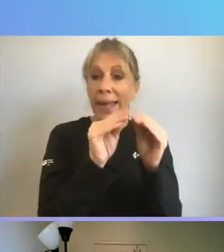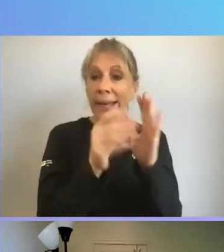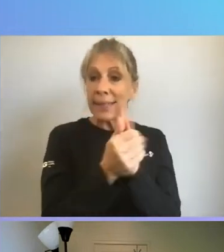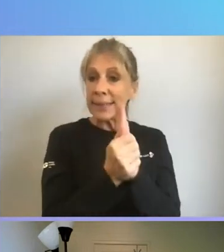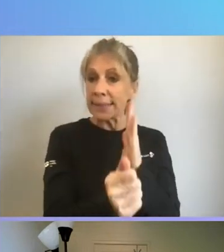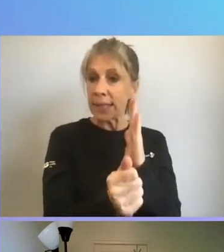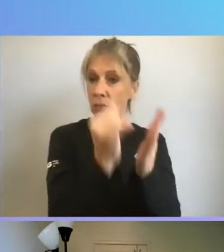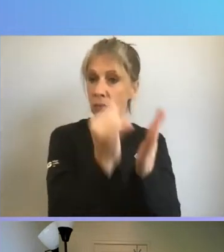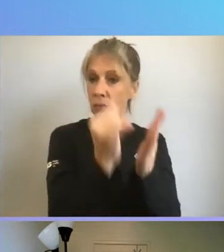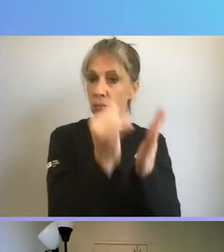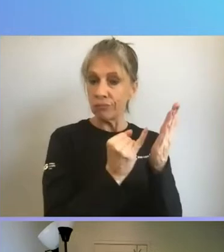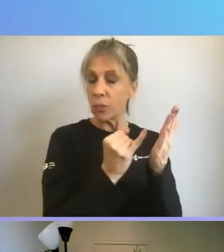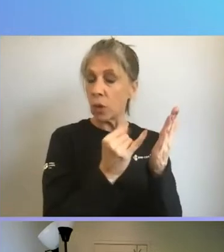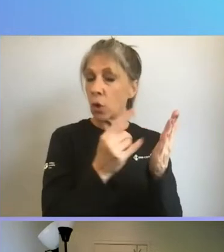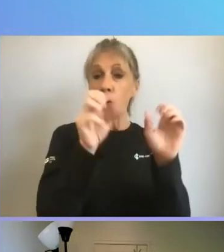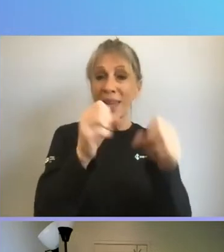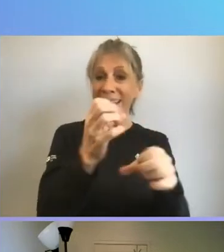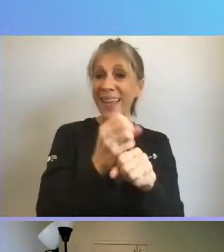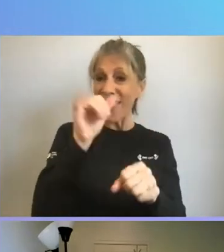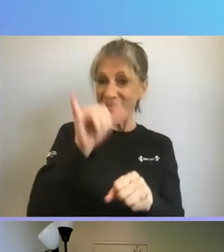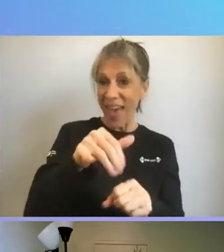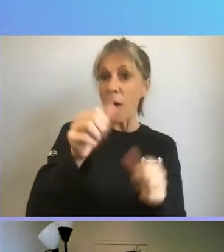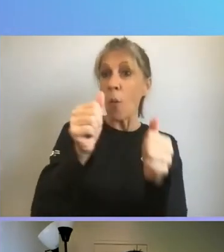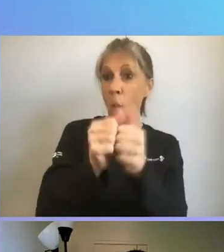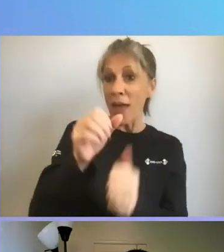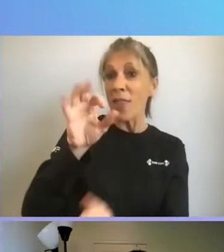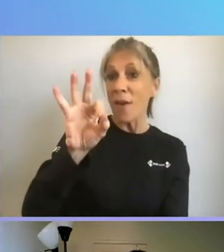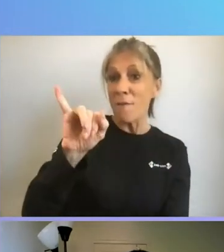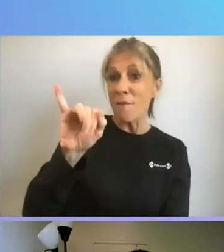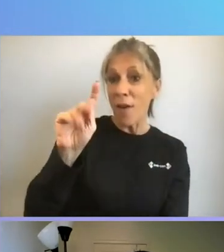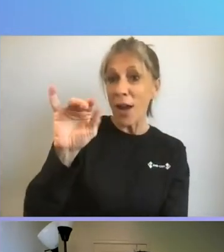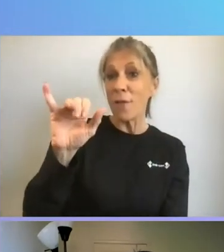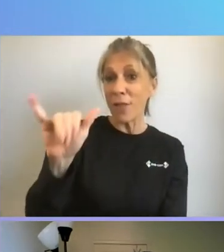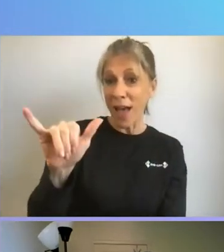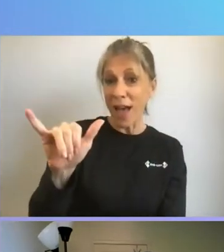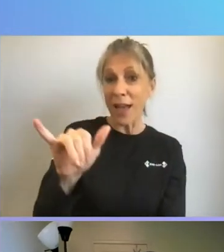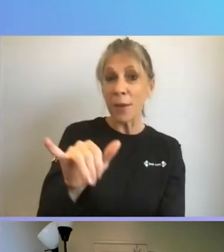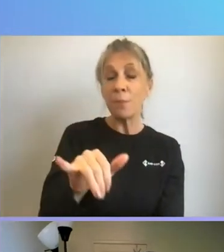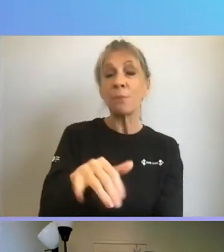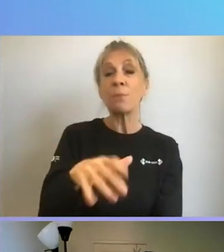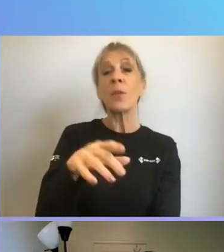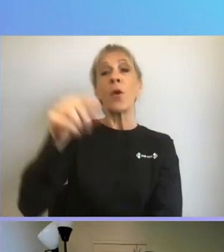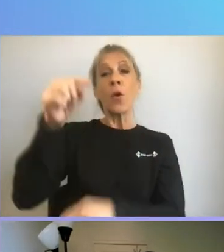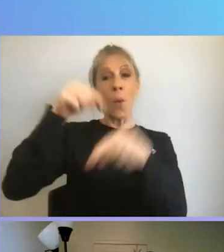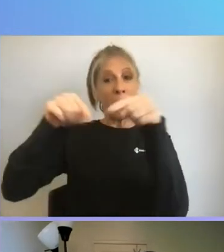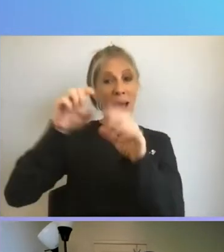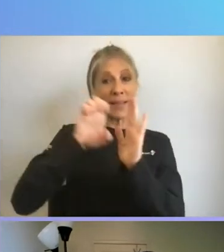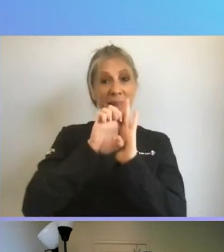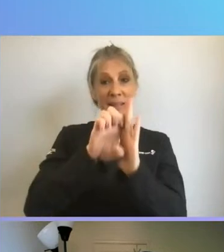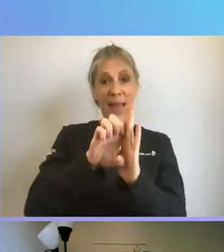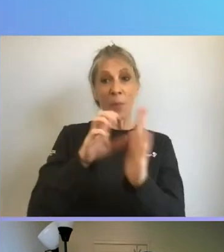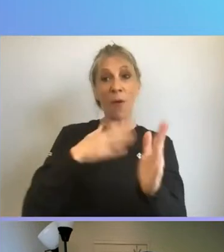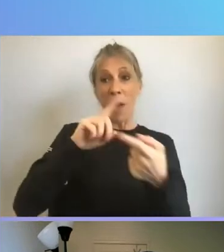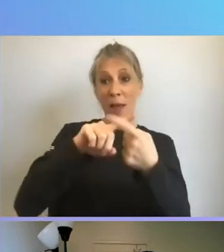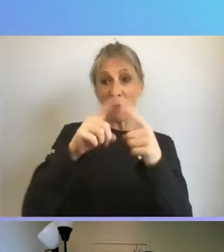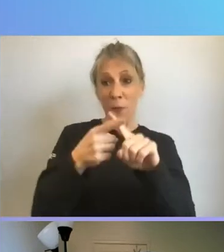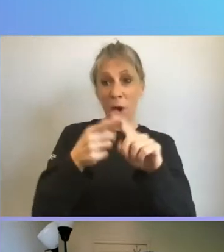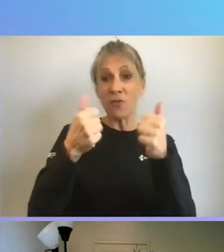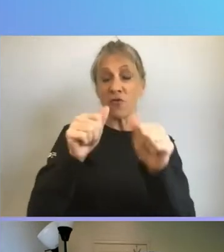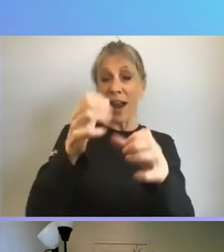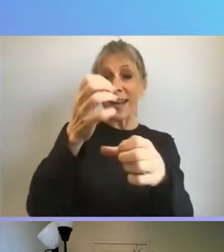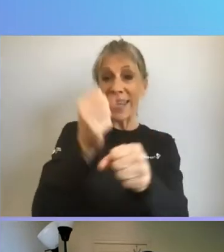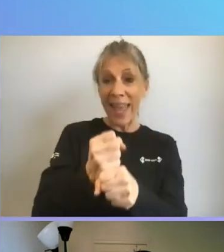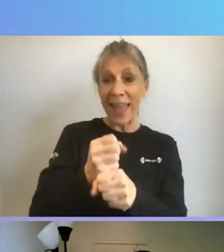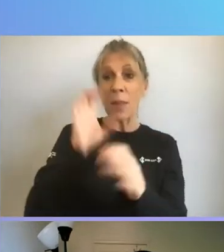get the image that you want with Firefly. And so going back to the example of Susheta trying to get this picture of a purple